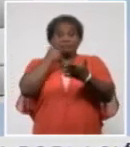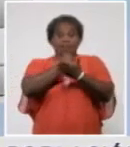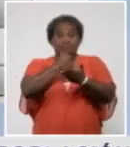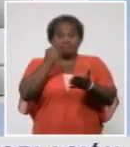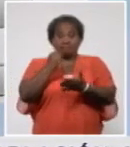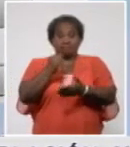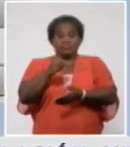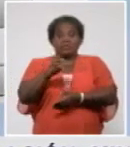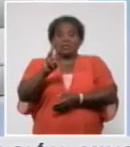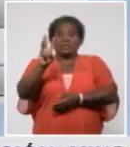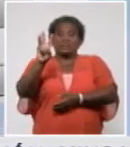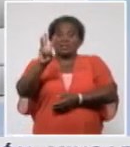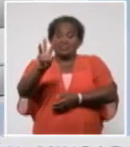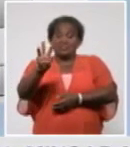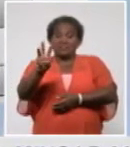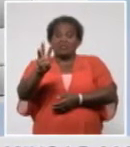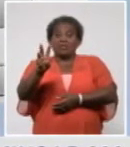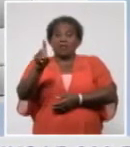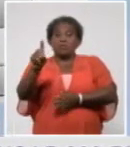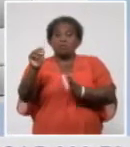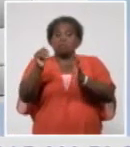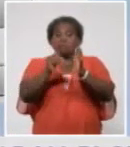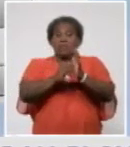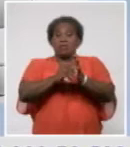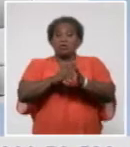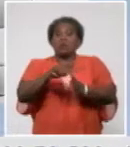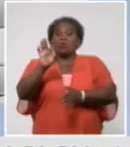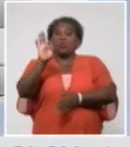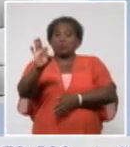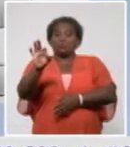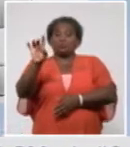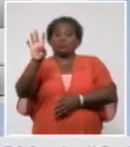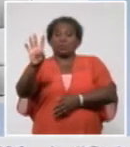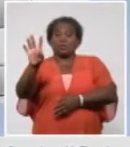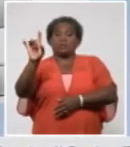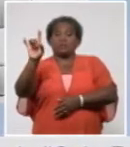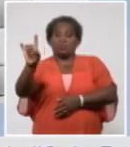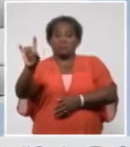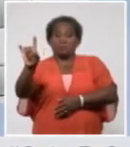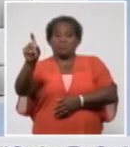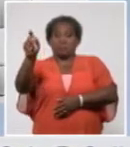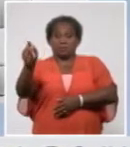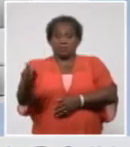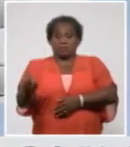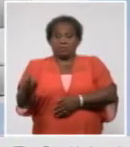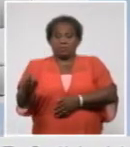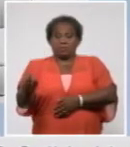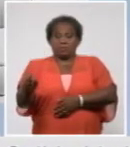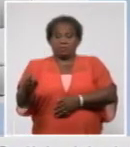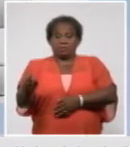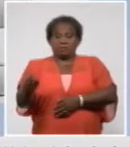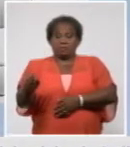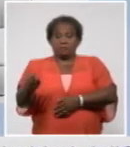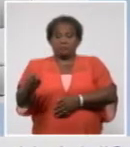6,877 fatalities were reported only yesterday, what brings the death toll to